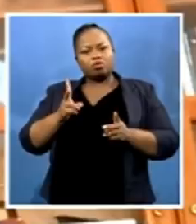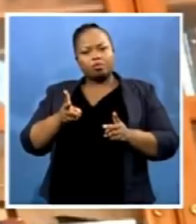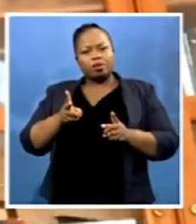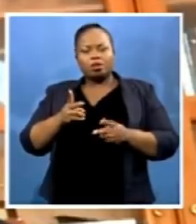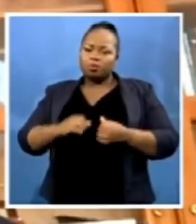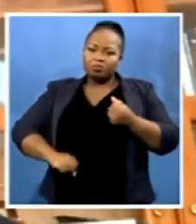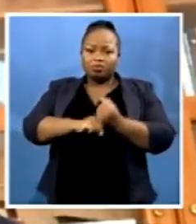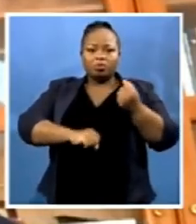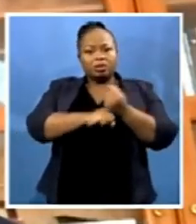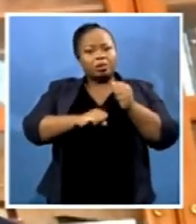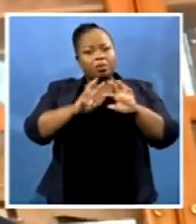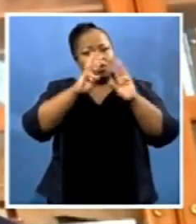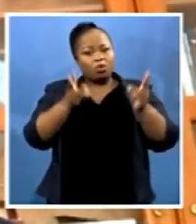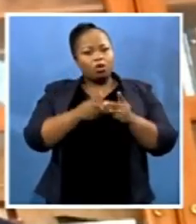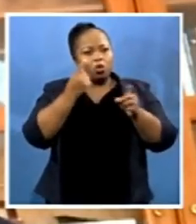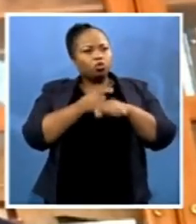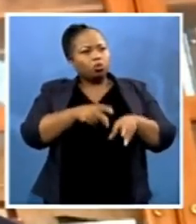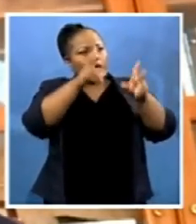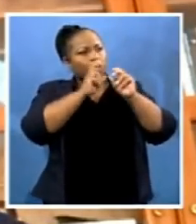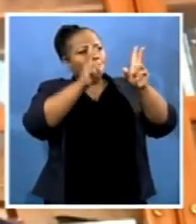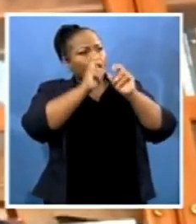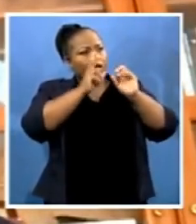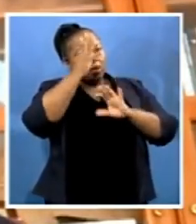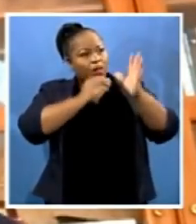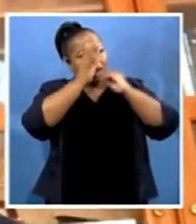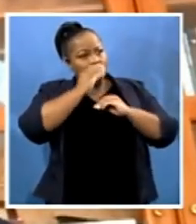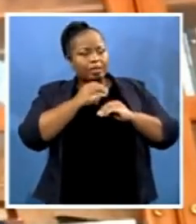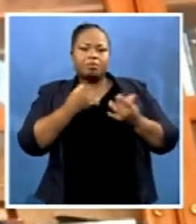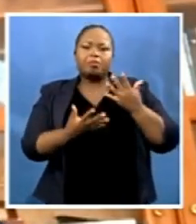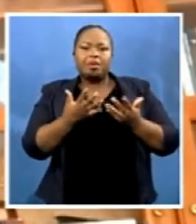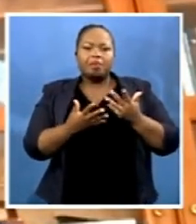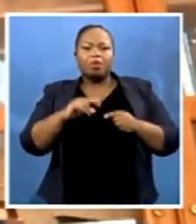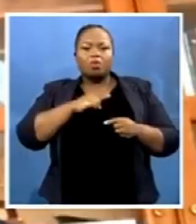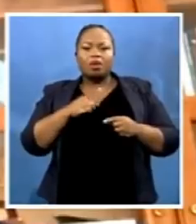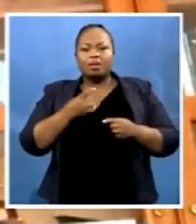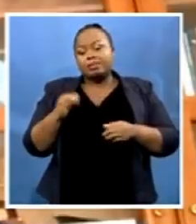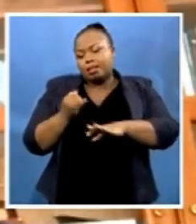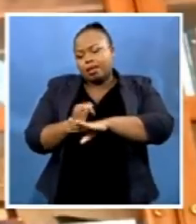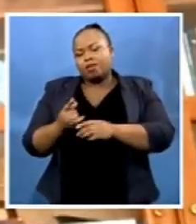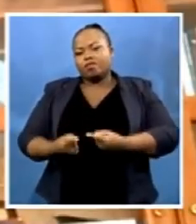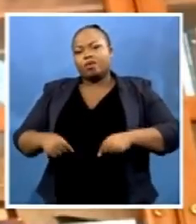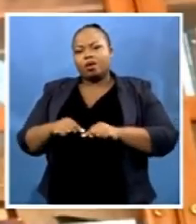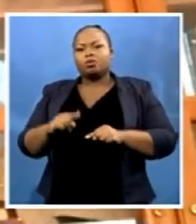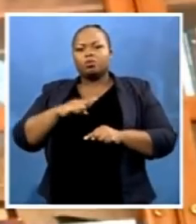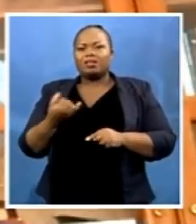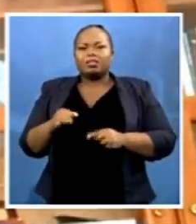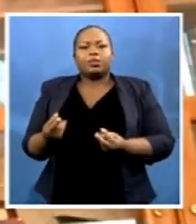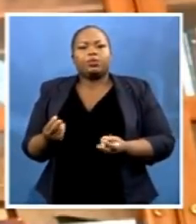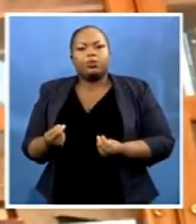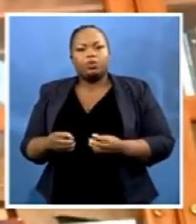the outbreak. This might be a factor, so it might be early days for us. Secondly, we've noticed that some of the